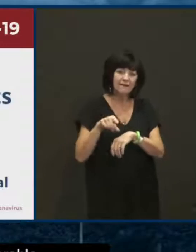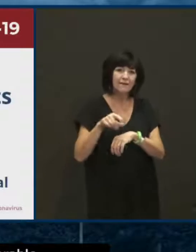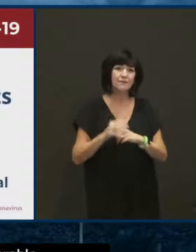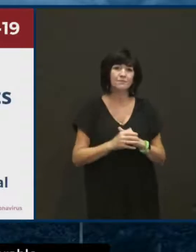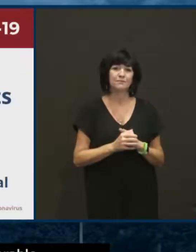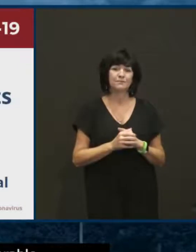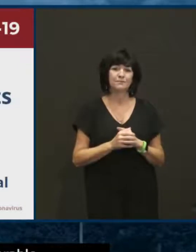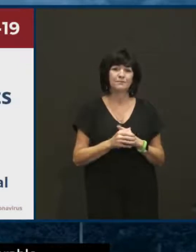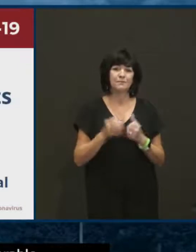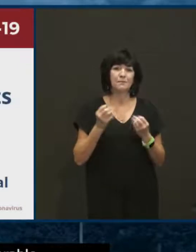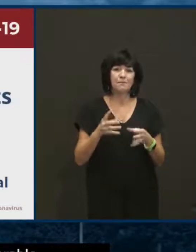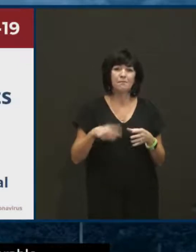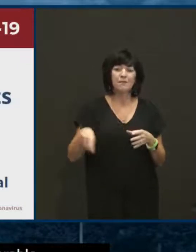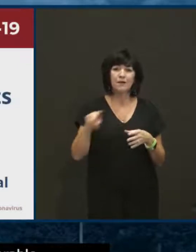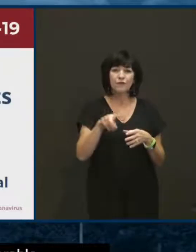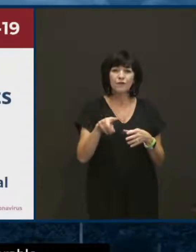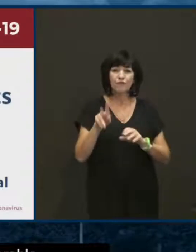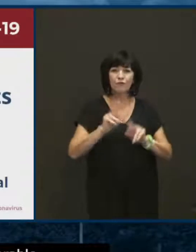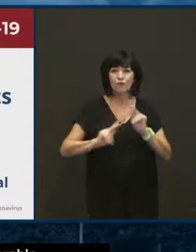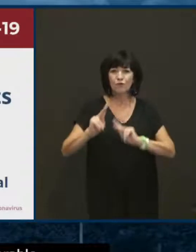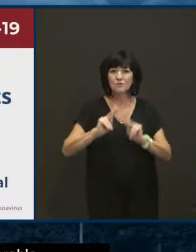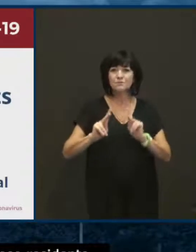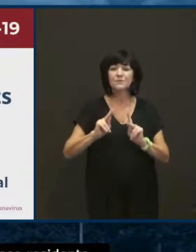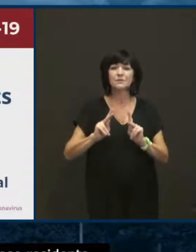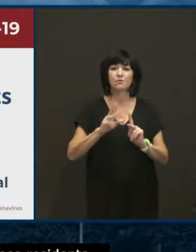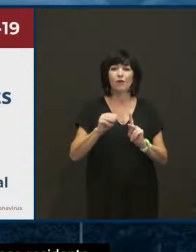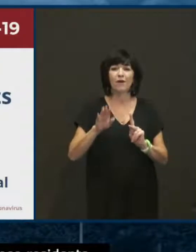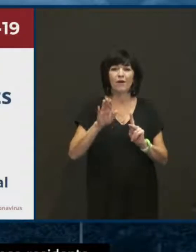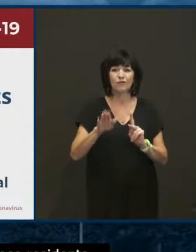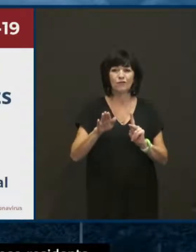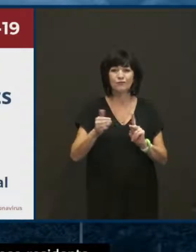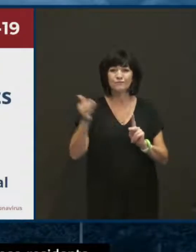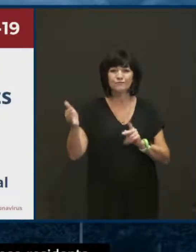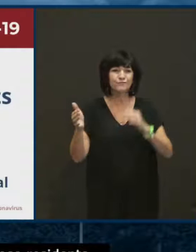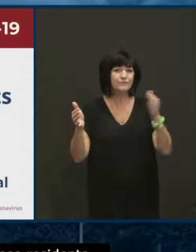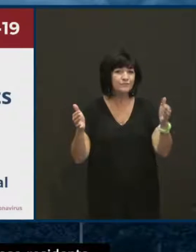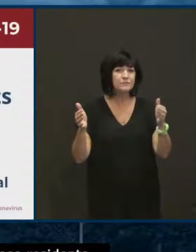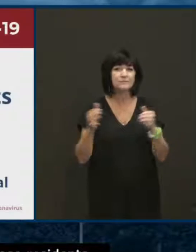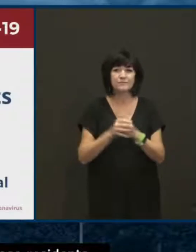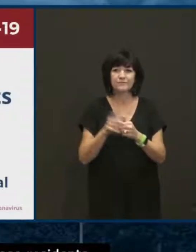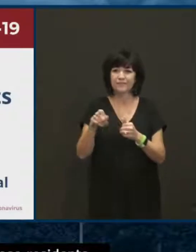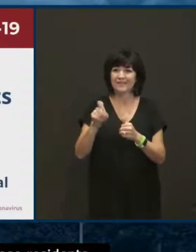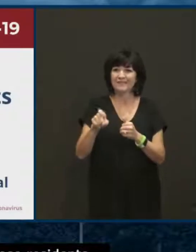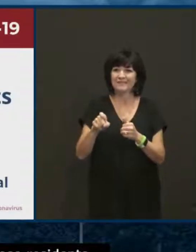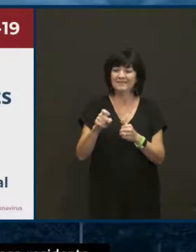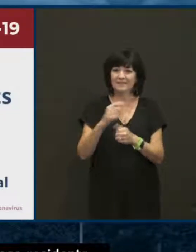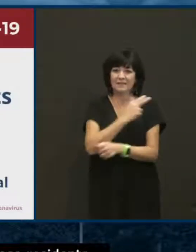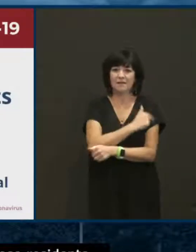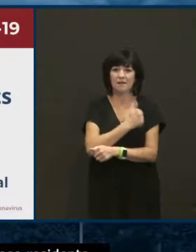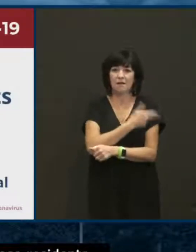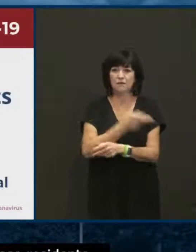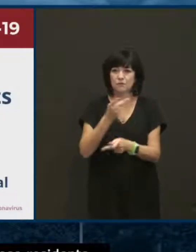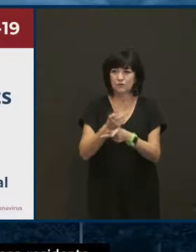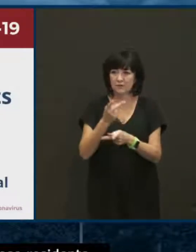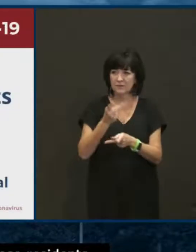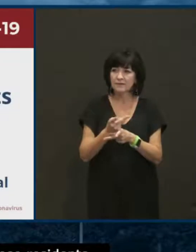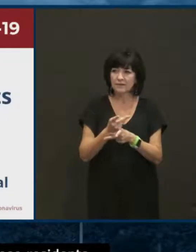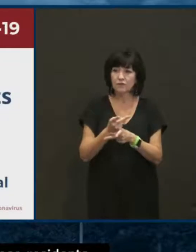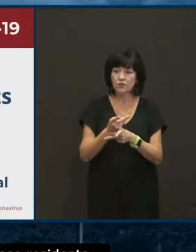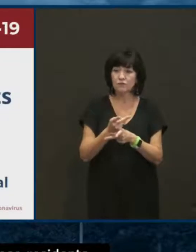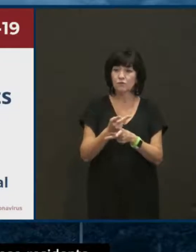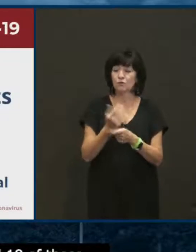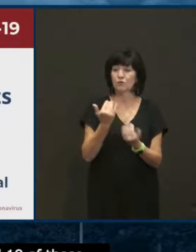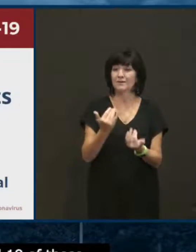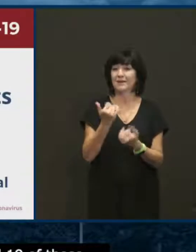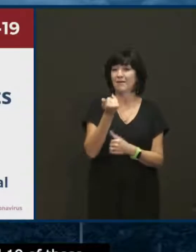residents and neighbors find themselves needing hospital care. 19 of those individuals are in